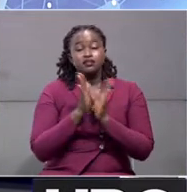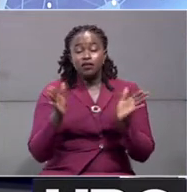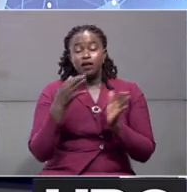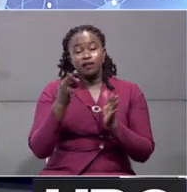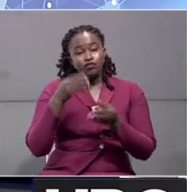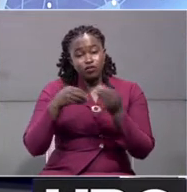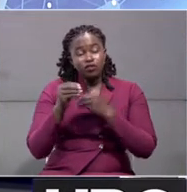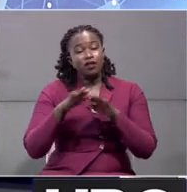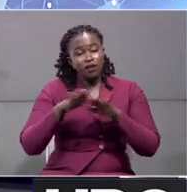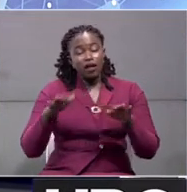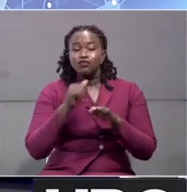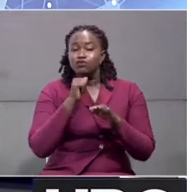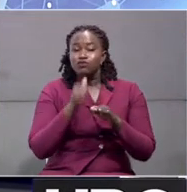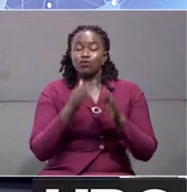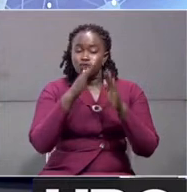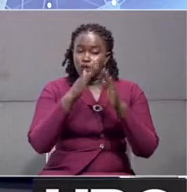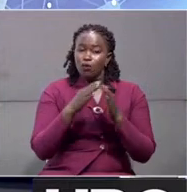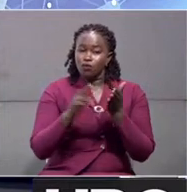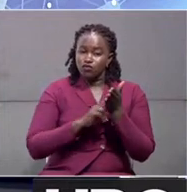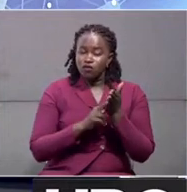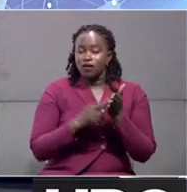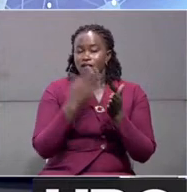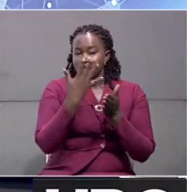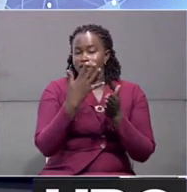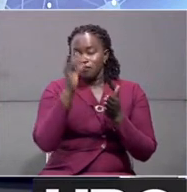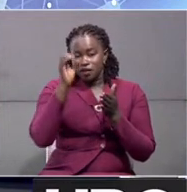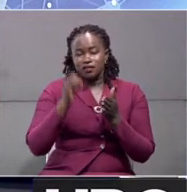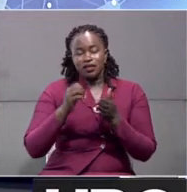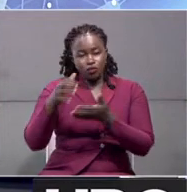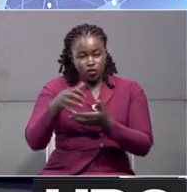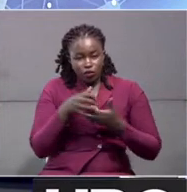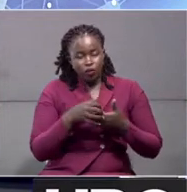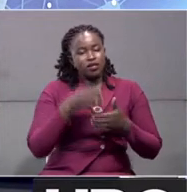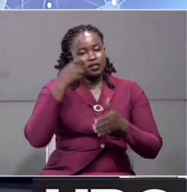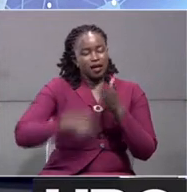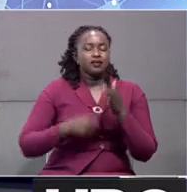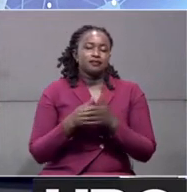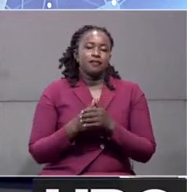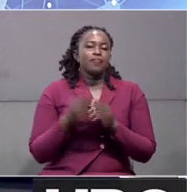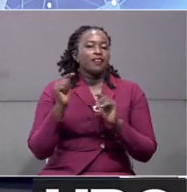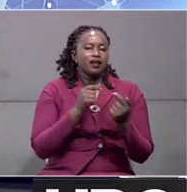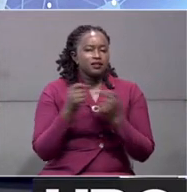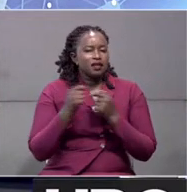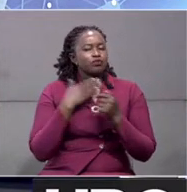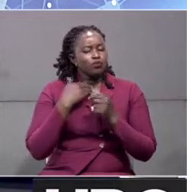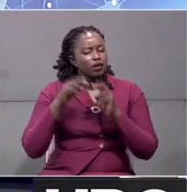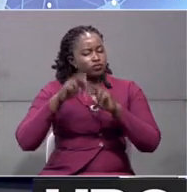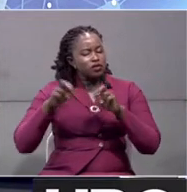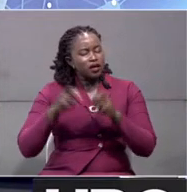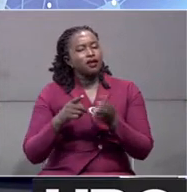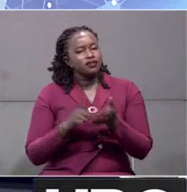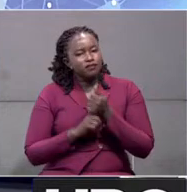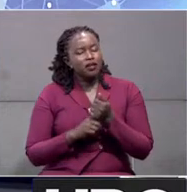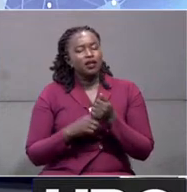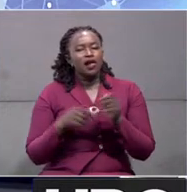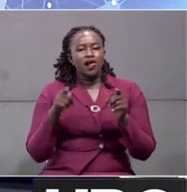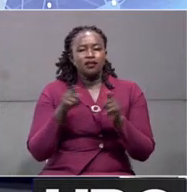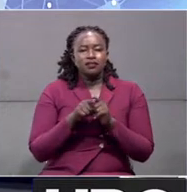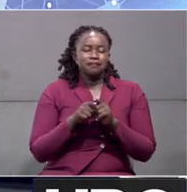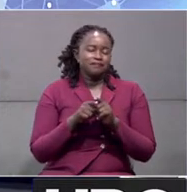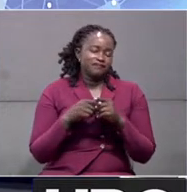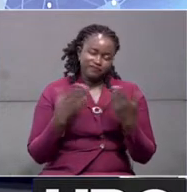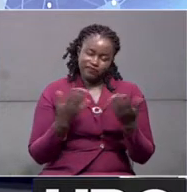selling land that is not for home use, yes, there's a 5% withholding tax. That's the discussion. We want to check on the achievements and the shortfalls of the last